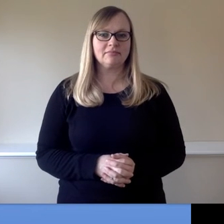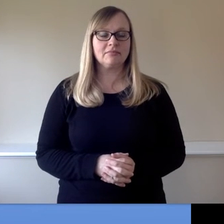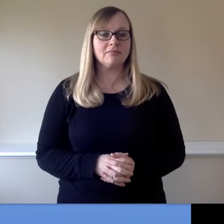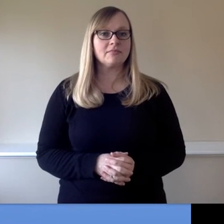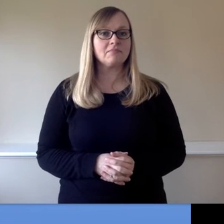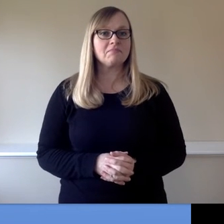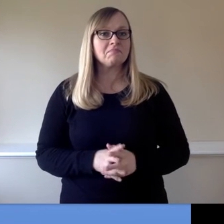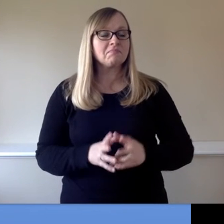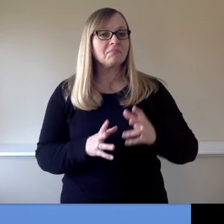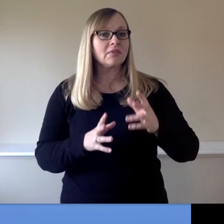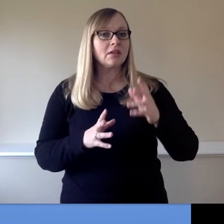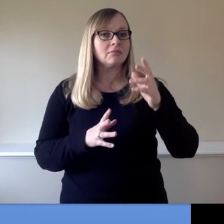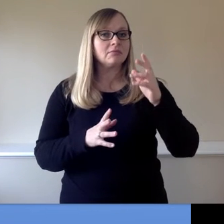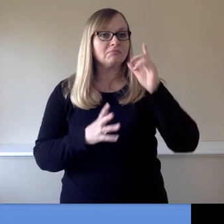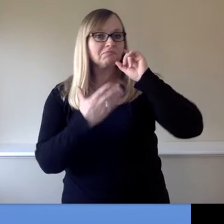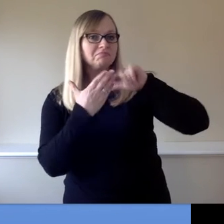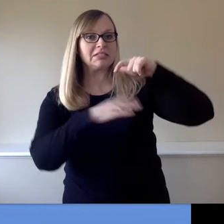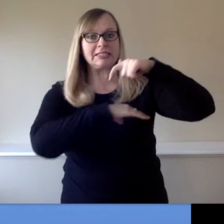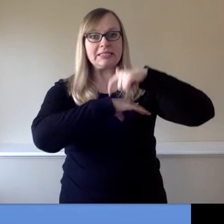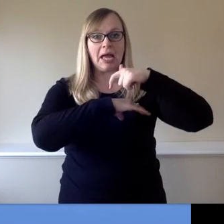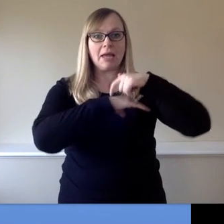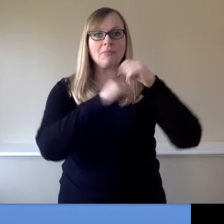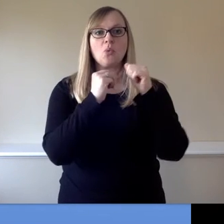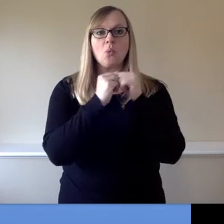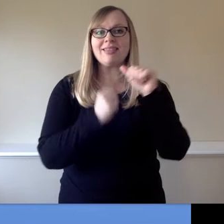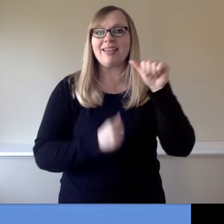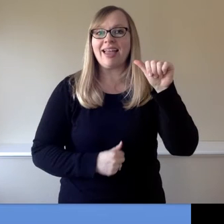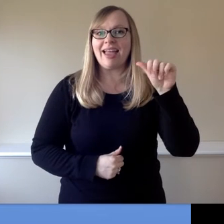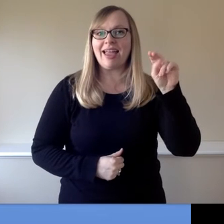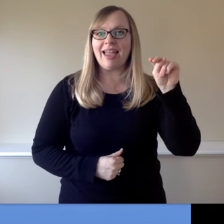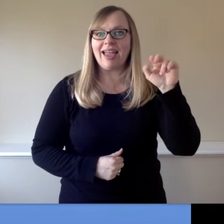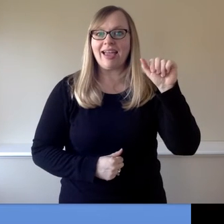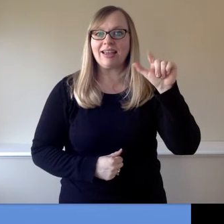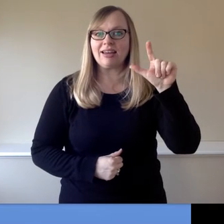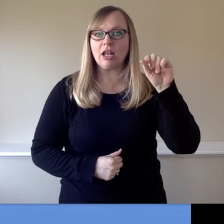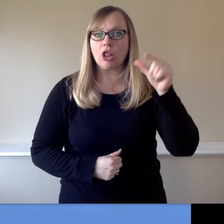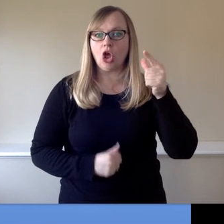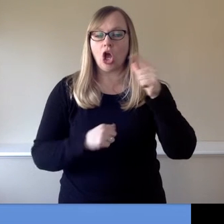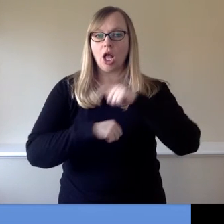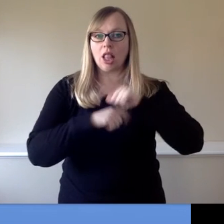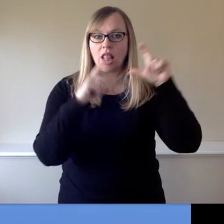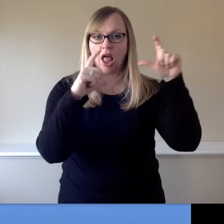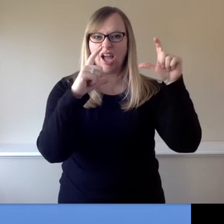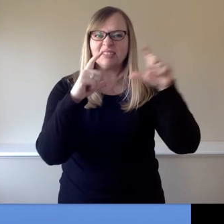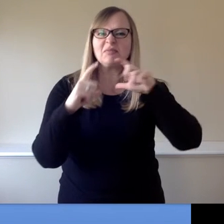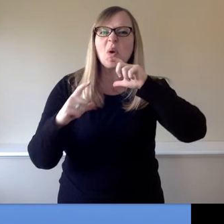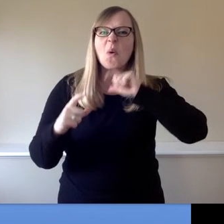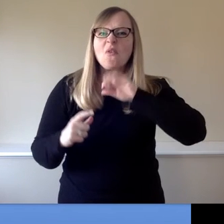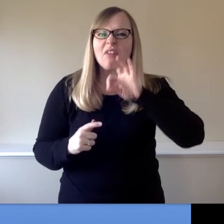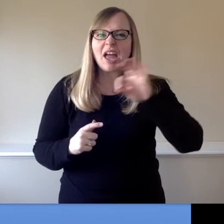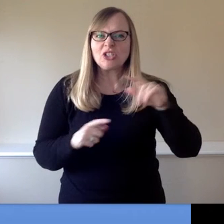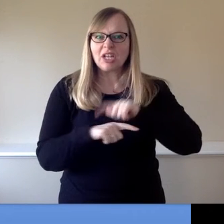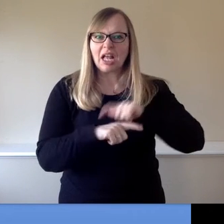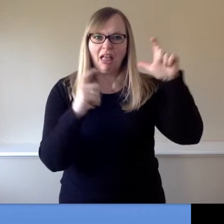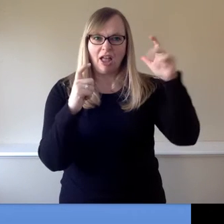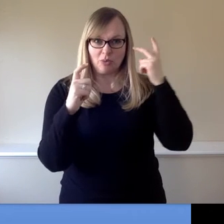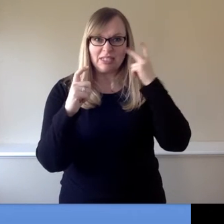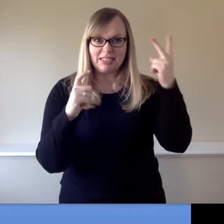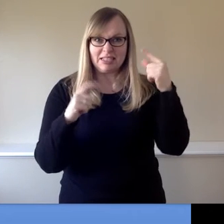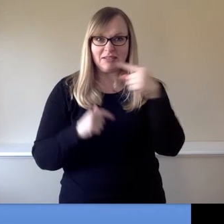telling time using an analog clock. An analog clock is an old-fashioned clock, like the one that you see here